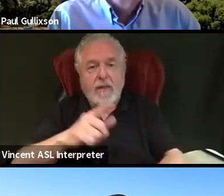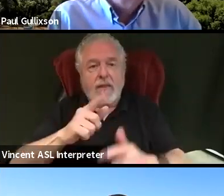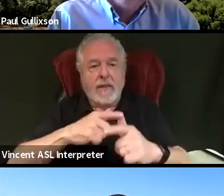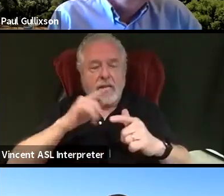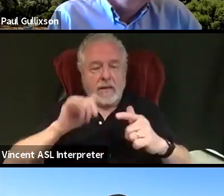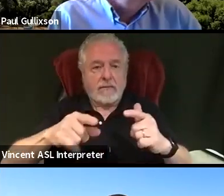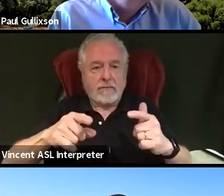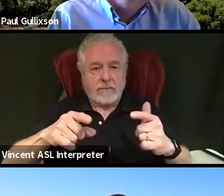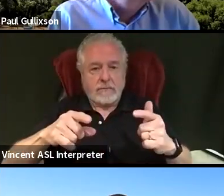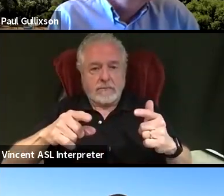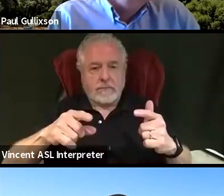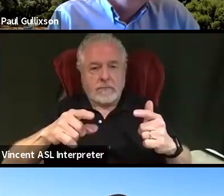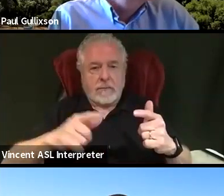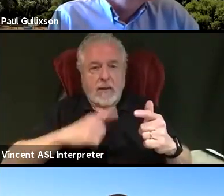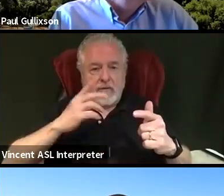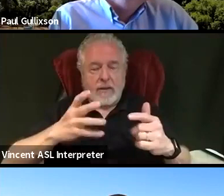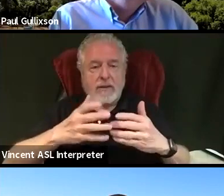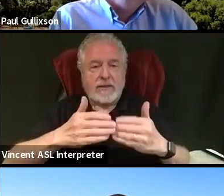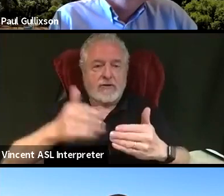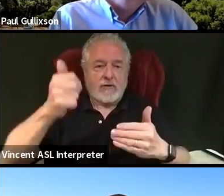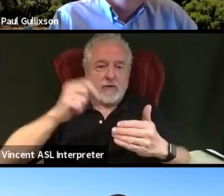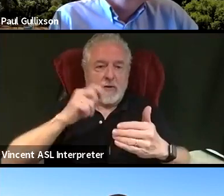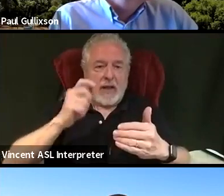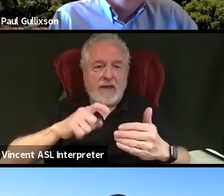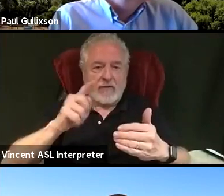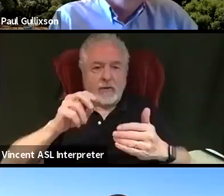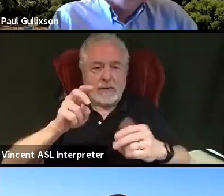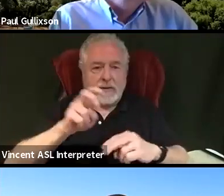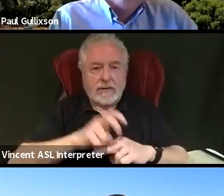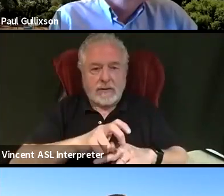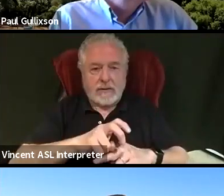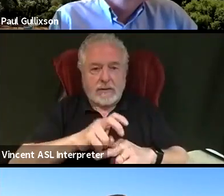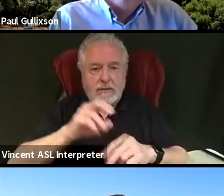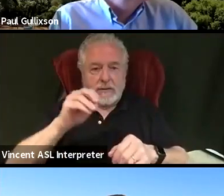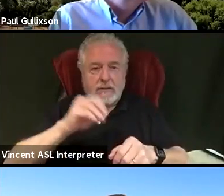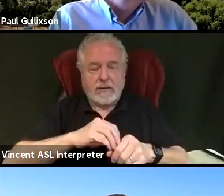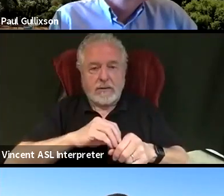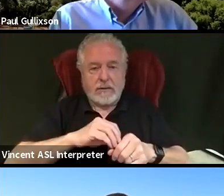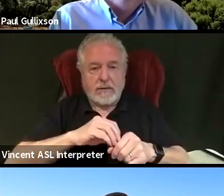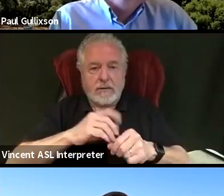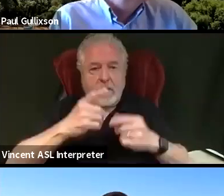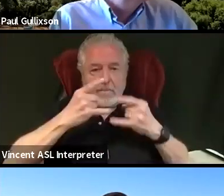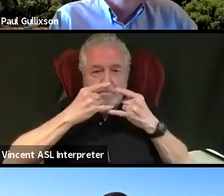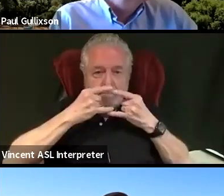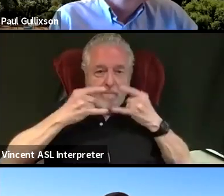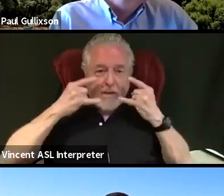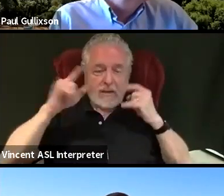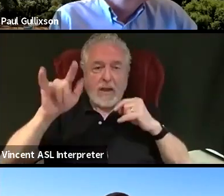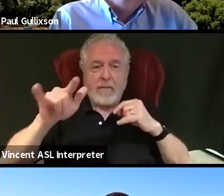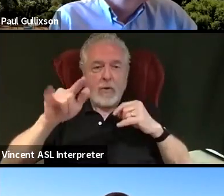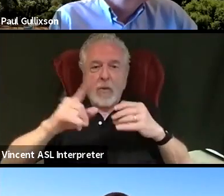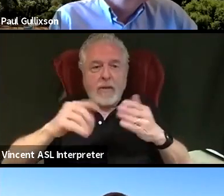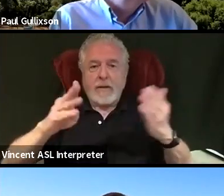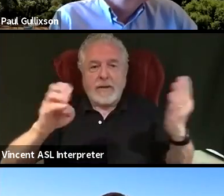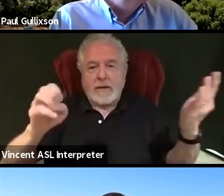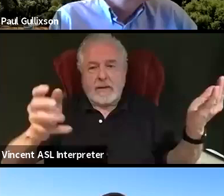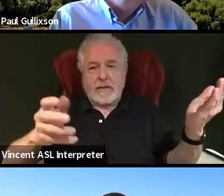that, life will be much easier, you won't have to sit in, with your mask on an airplane or whatever it may